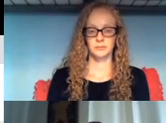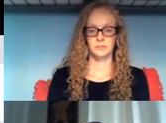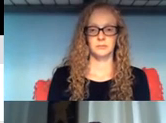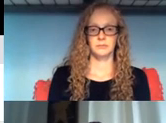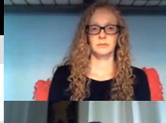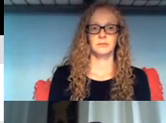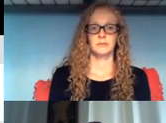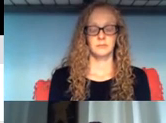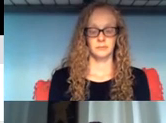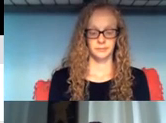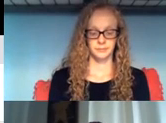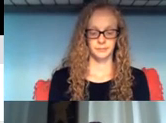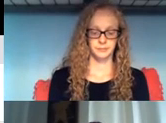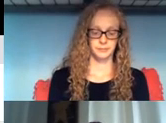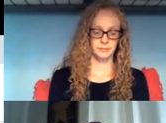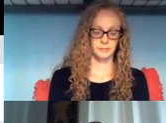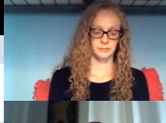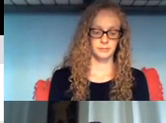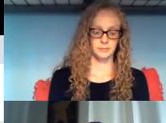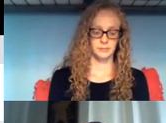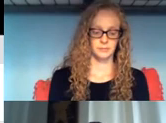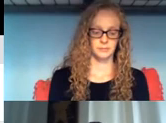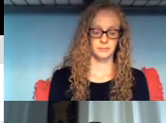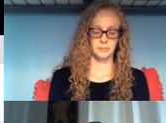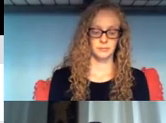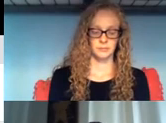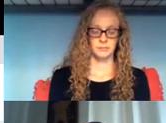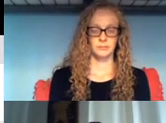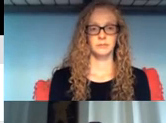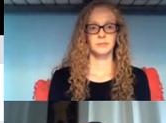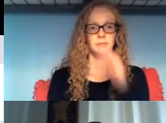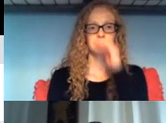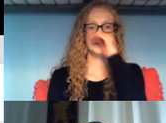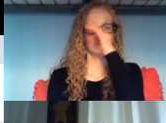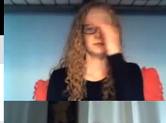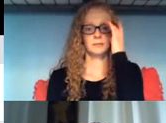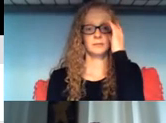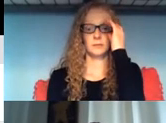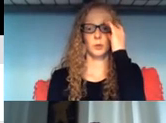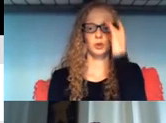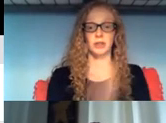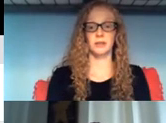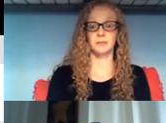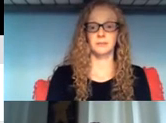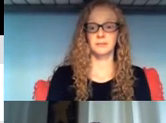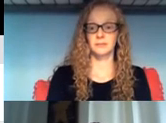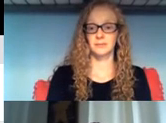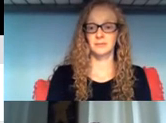it's still not where it needs to be. Right, and it's just a lot of